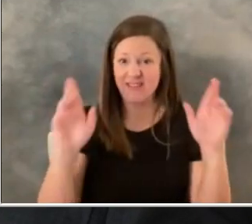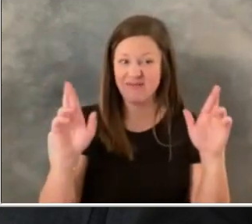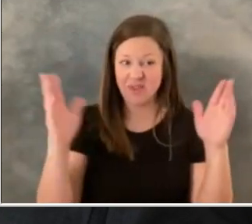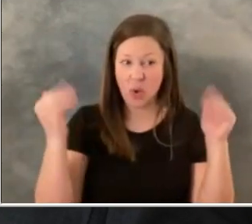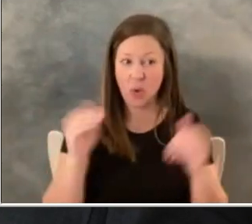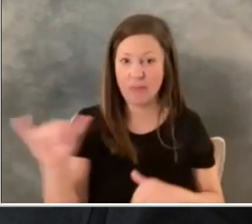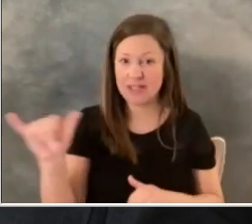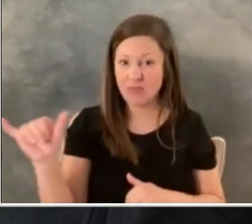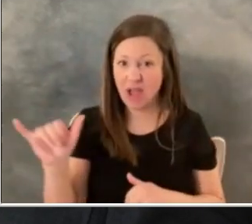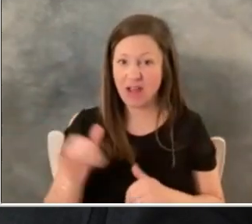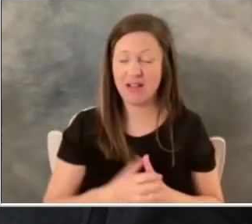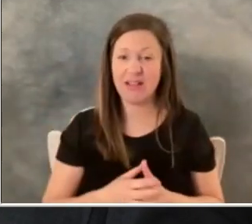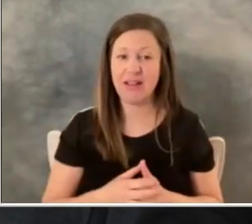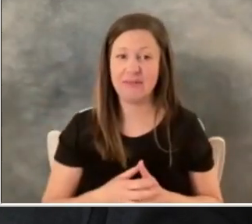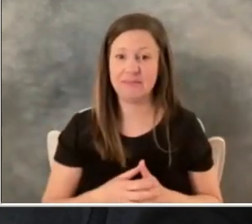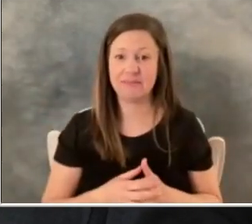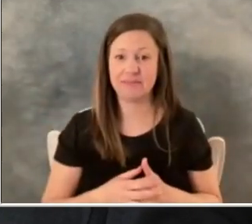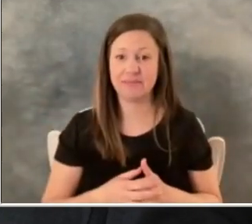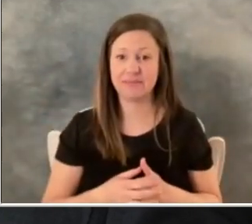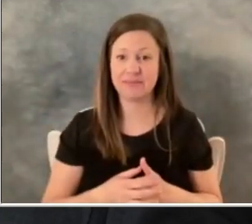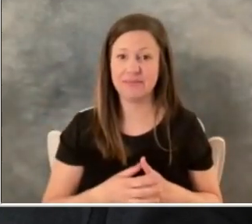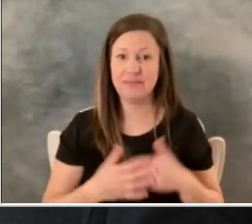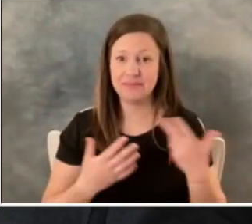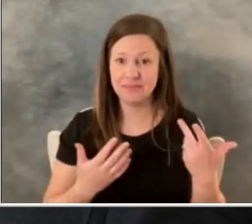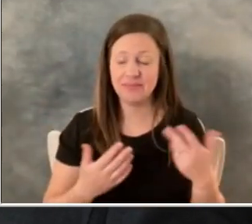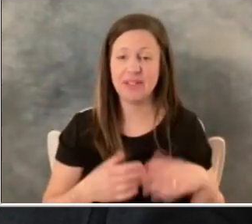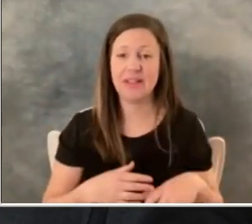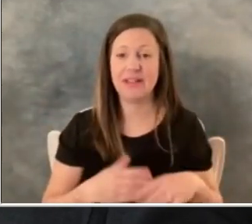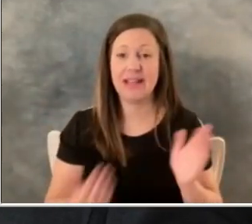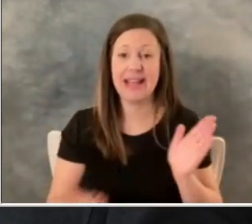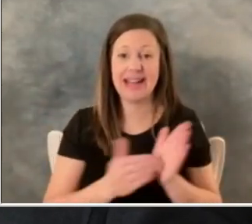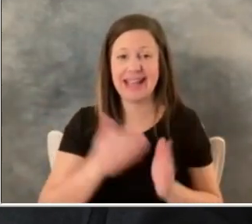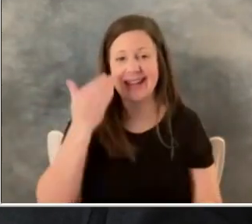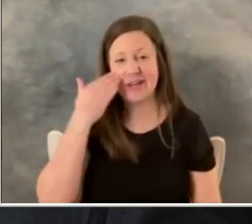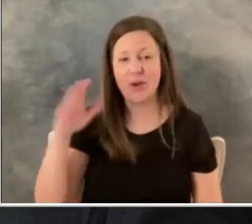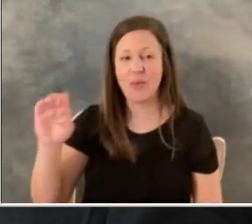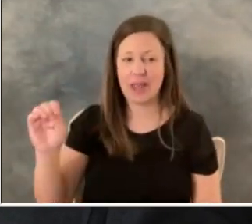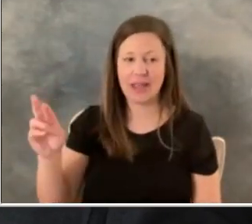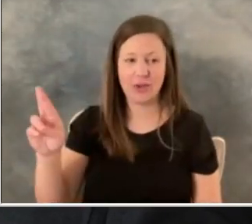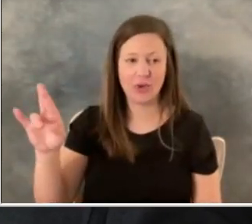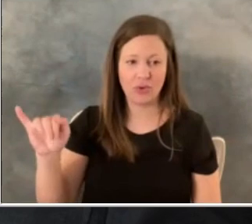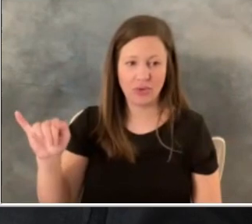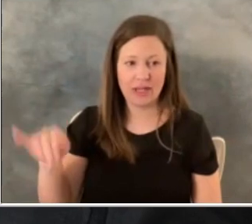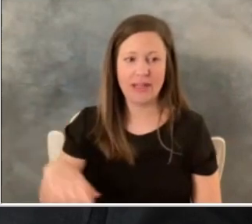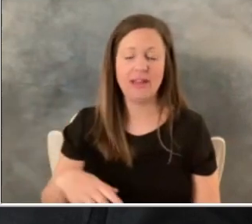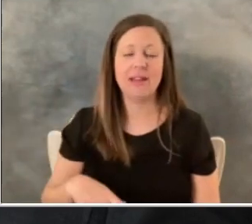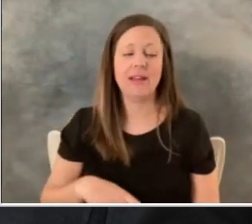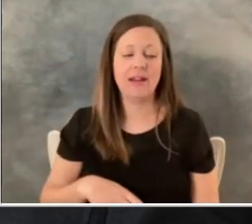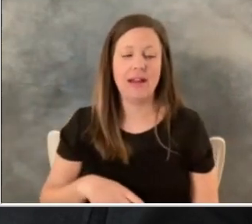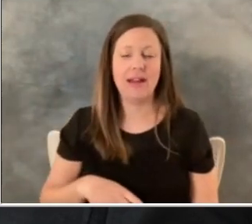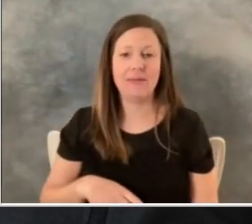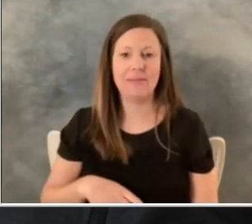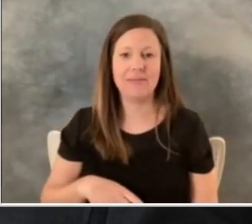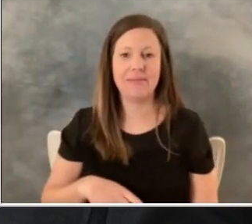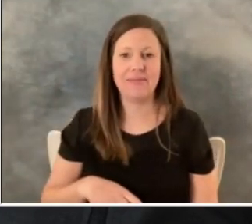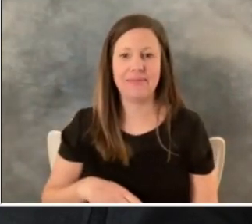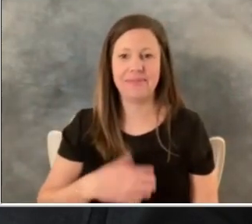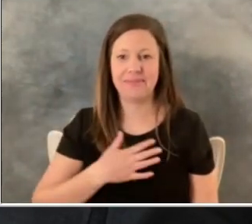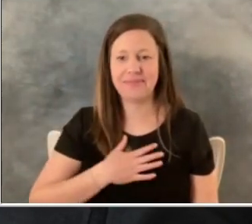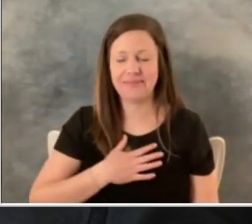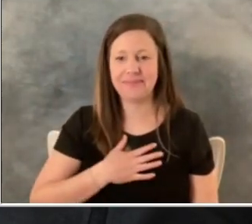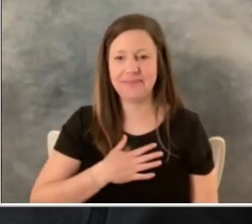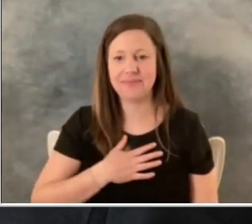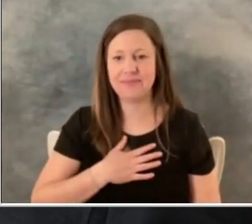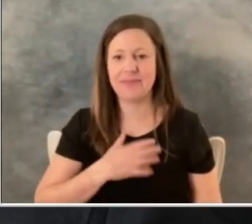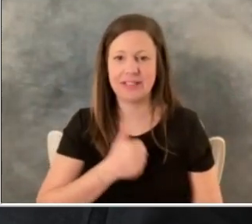just for me personally, again, knowing Yuri, like, he, excuse me,